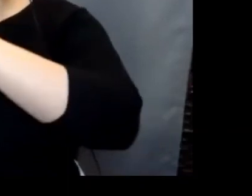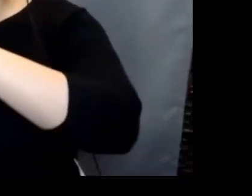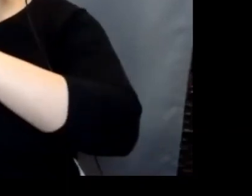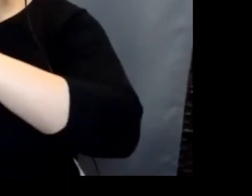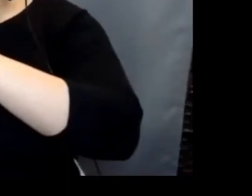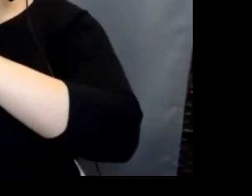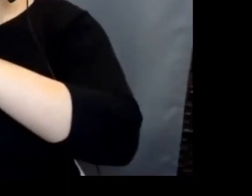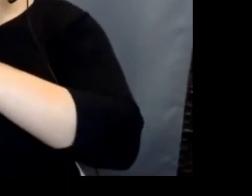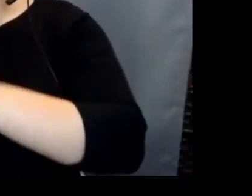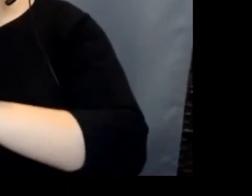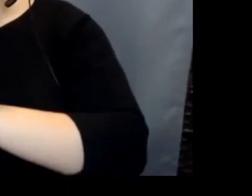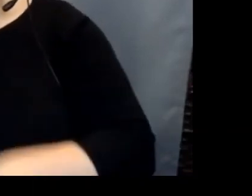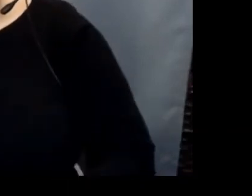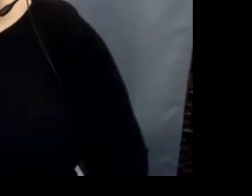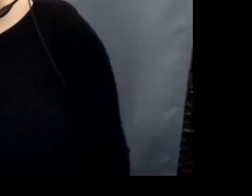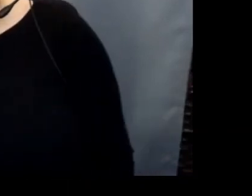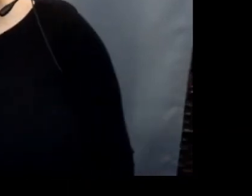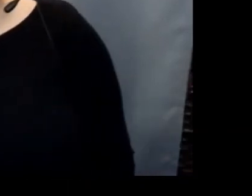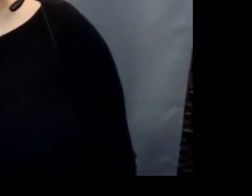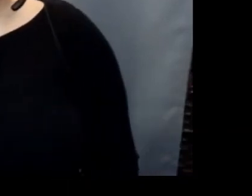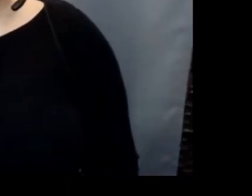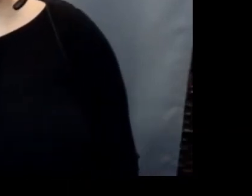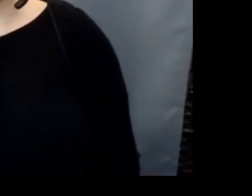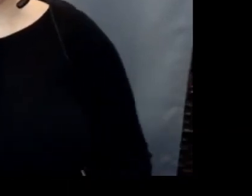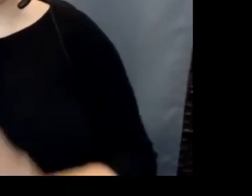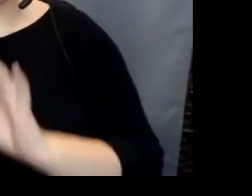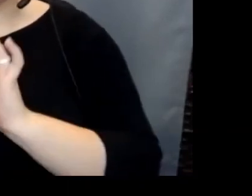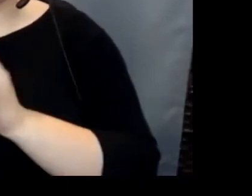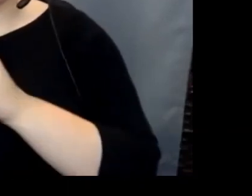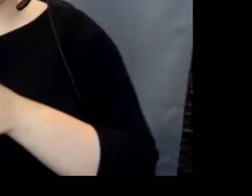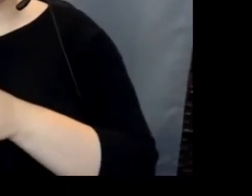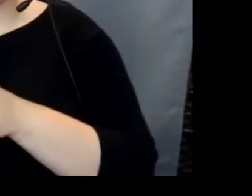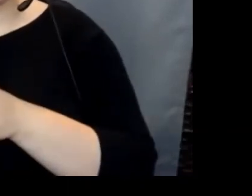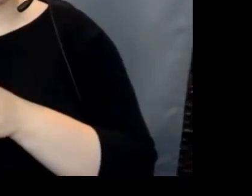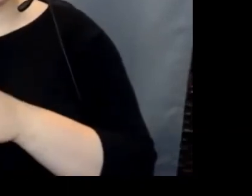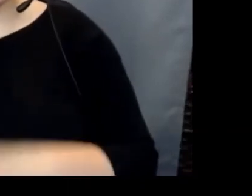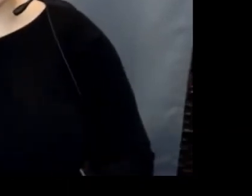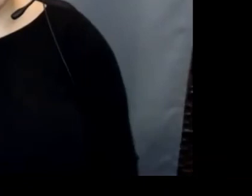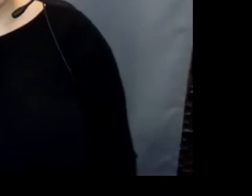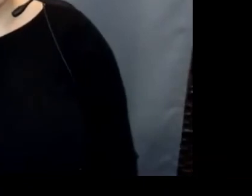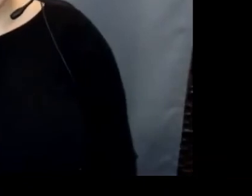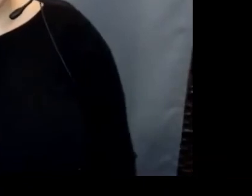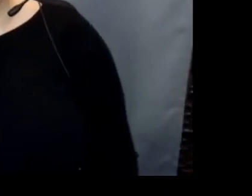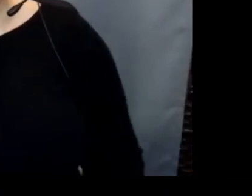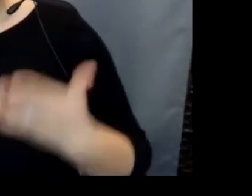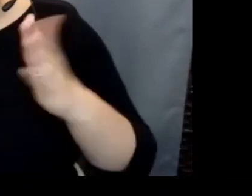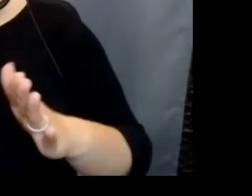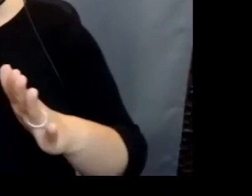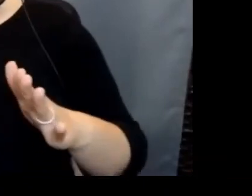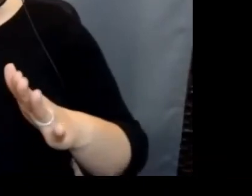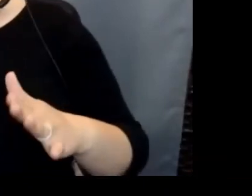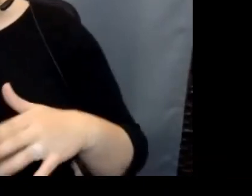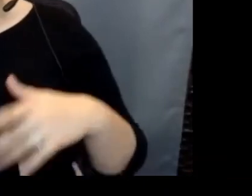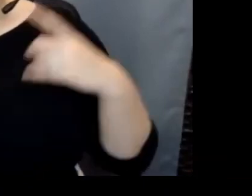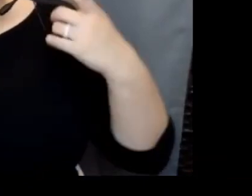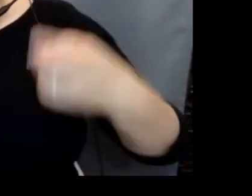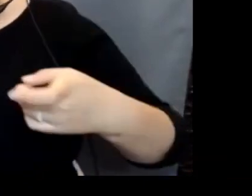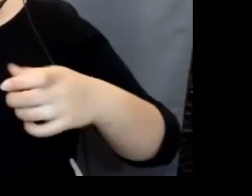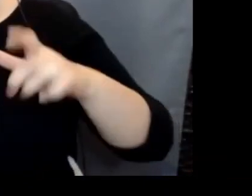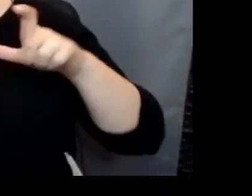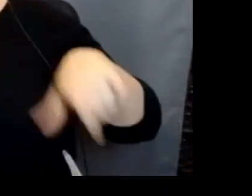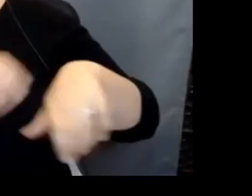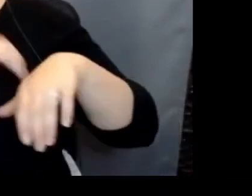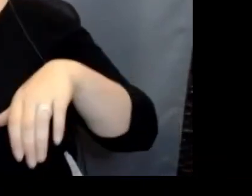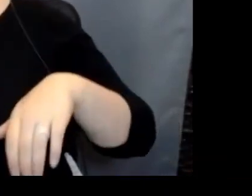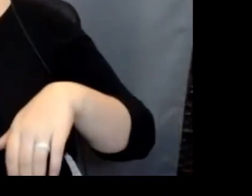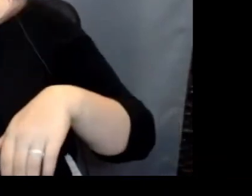of. You had mentioned that you have 2 ways in order to contribute, by mailing in a check